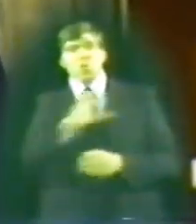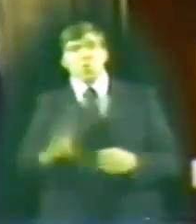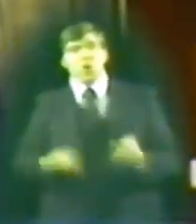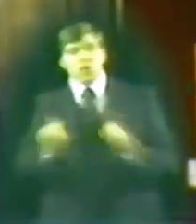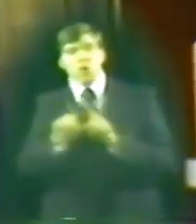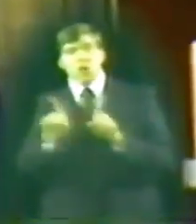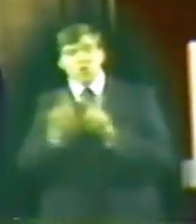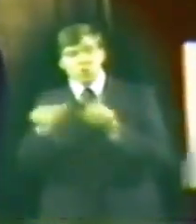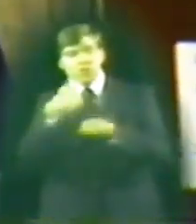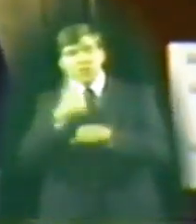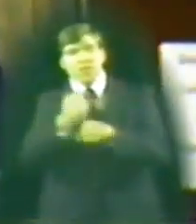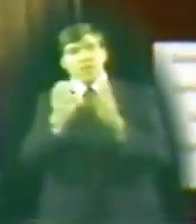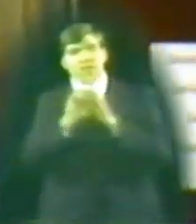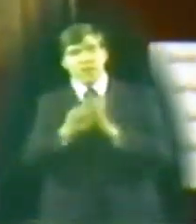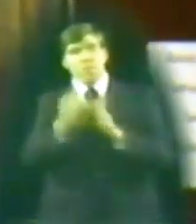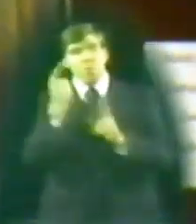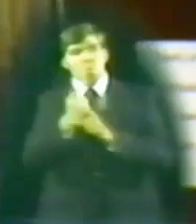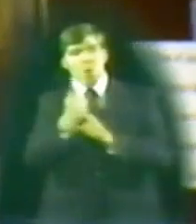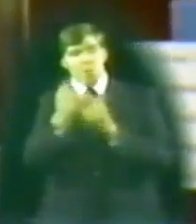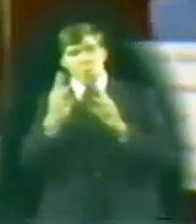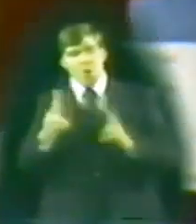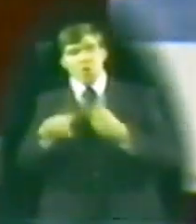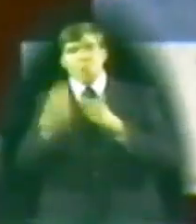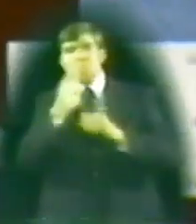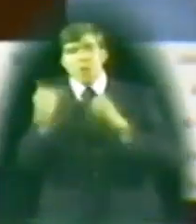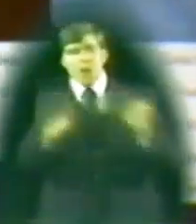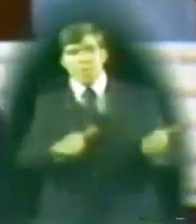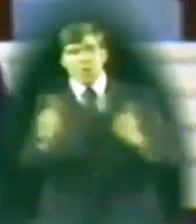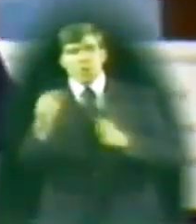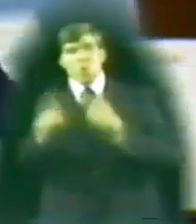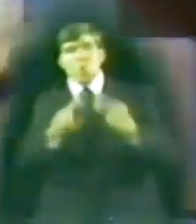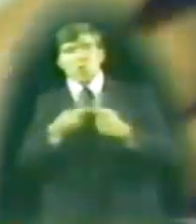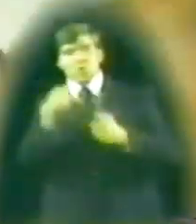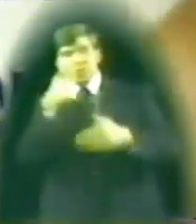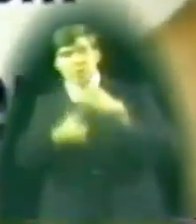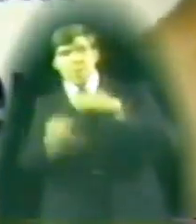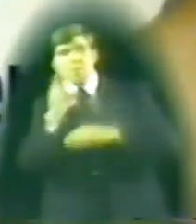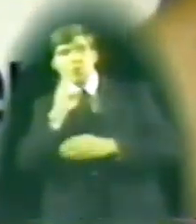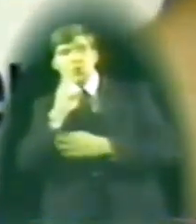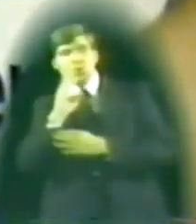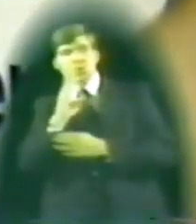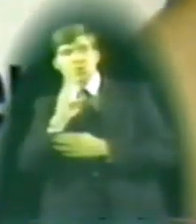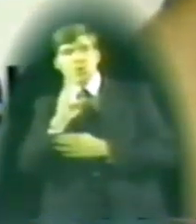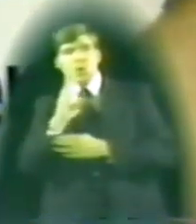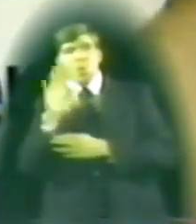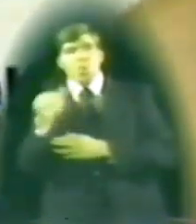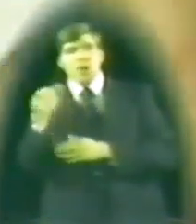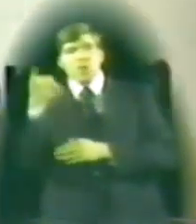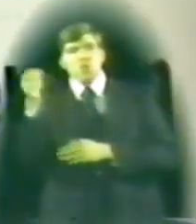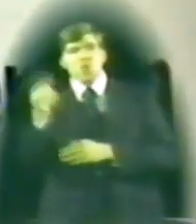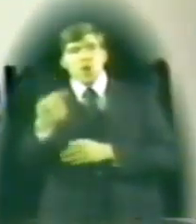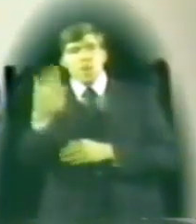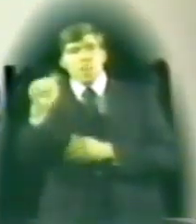Christ also set the example for the proper mode of baptism when he was immersed in the River Jordan by John the Baptist.